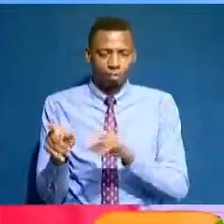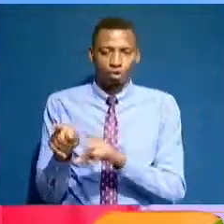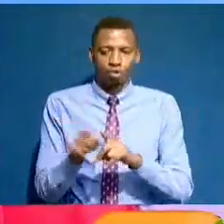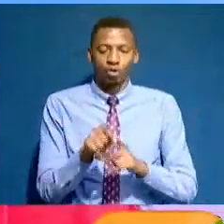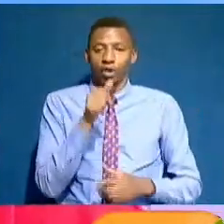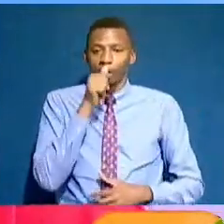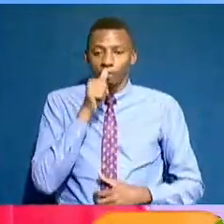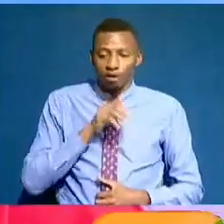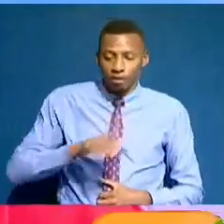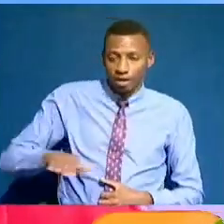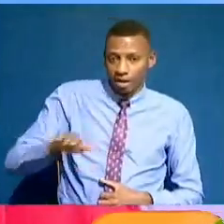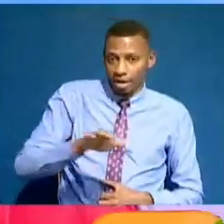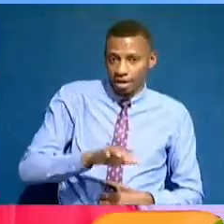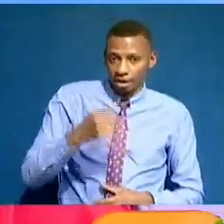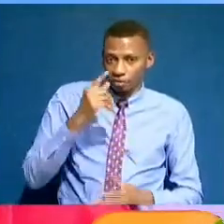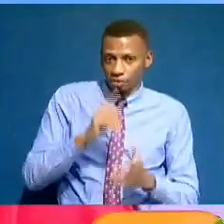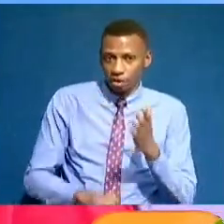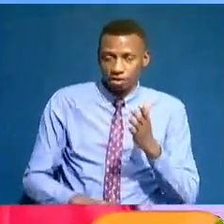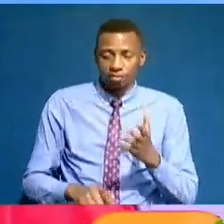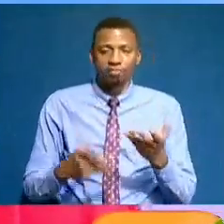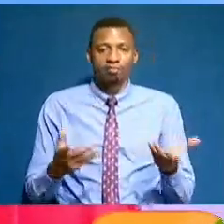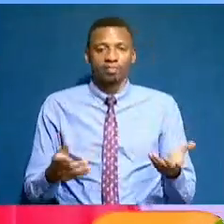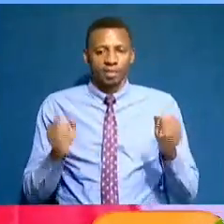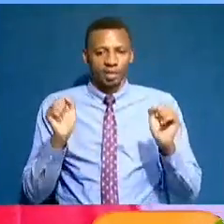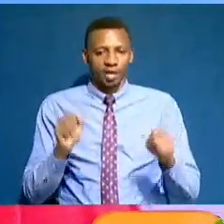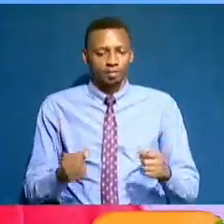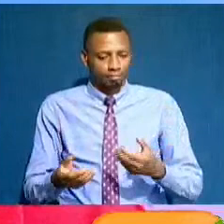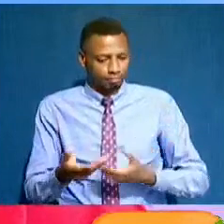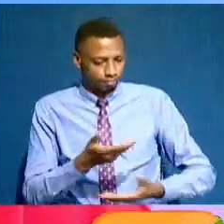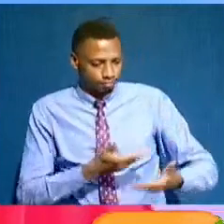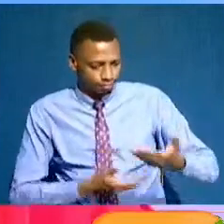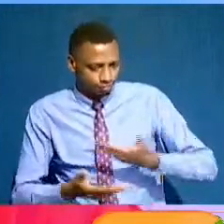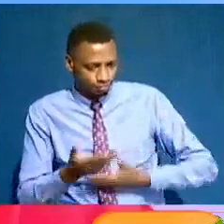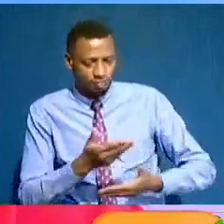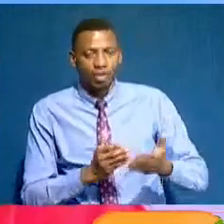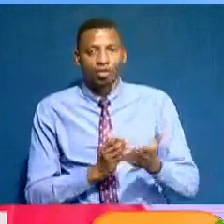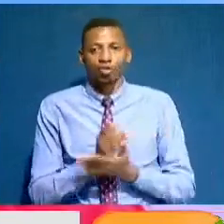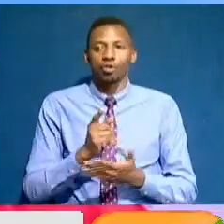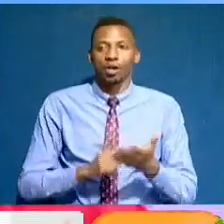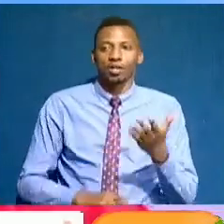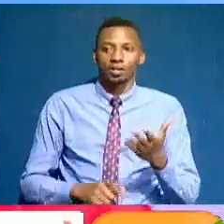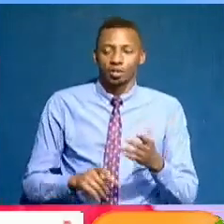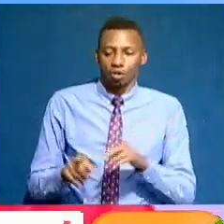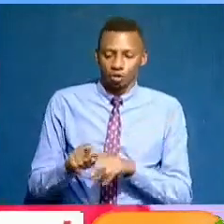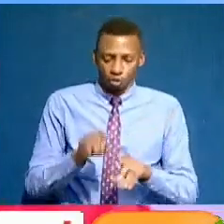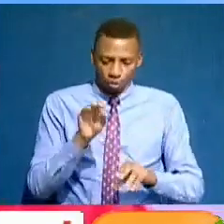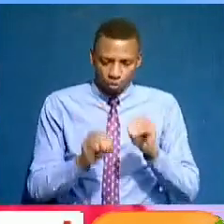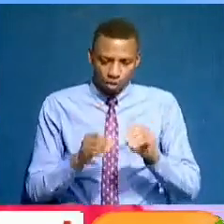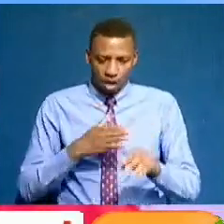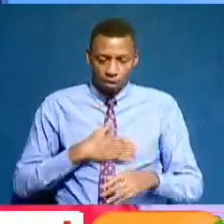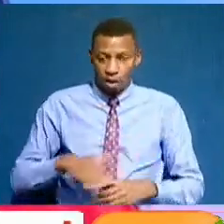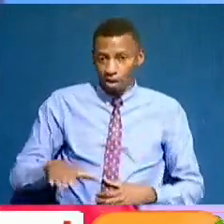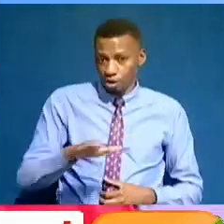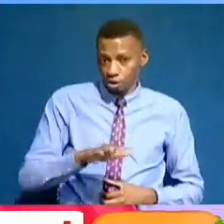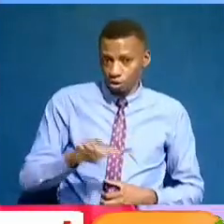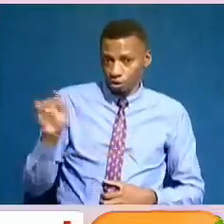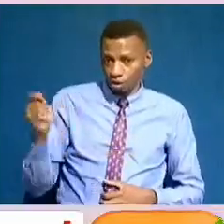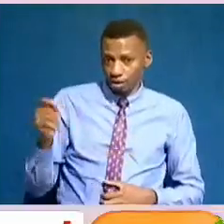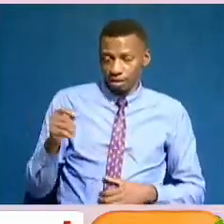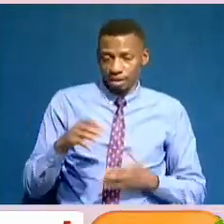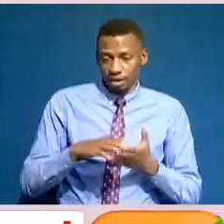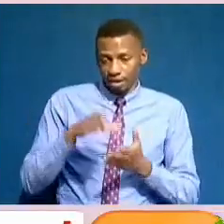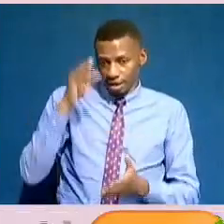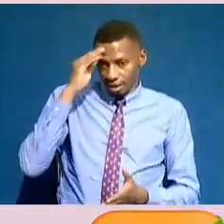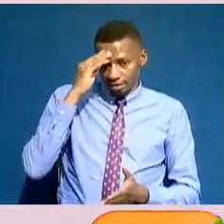well, to be able to ensure that we can be able to drive those engagements through and customize our local learning to ensure that we are meeting people where they are.